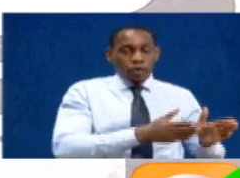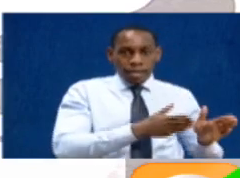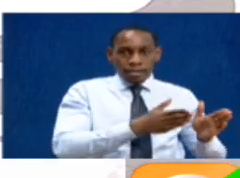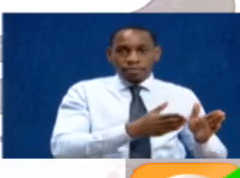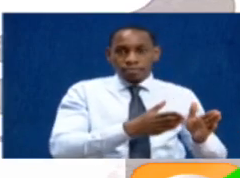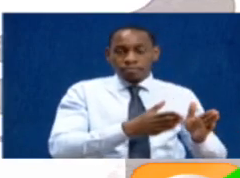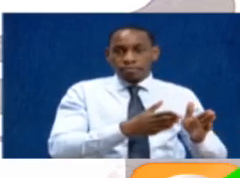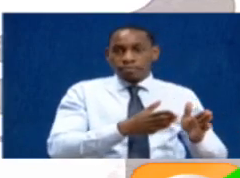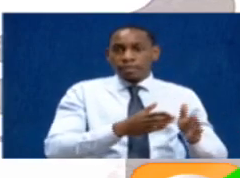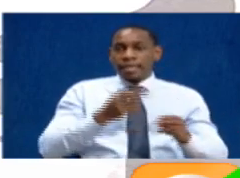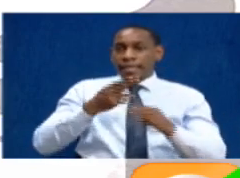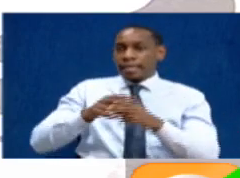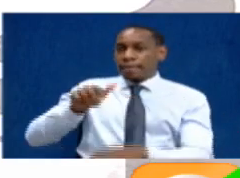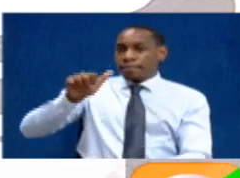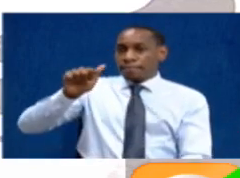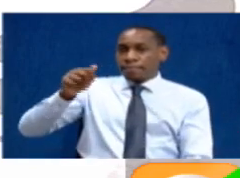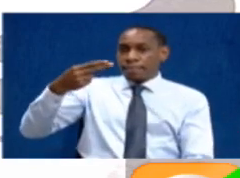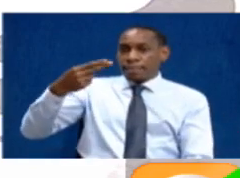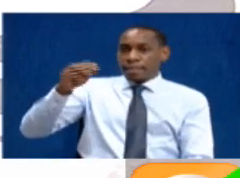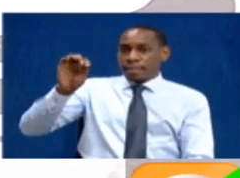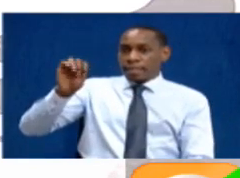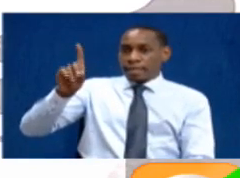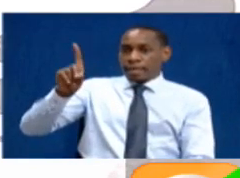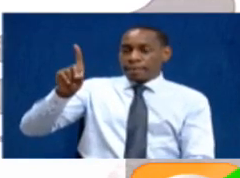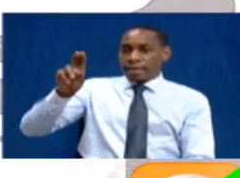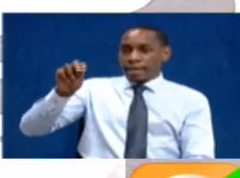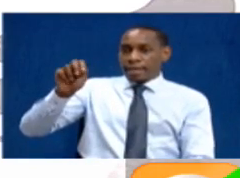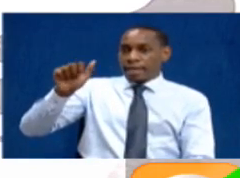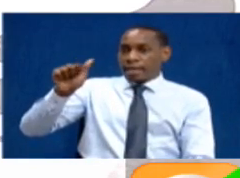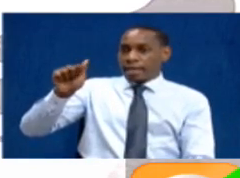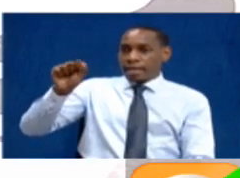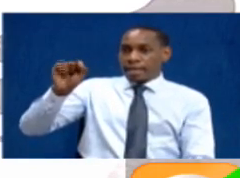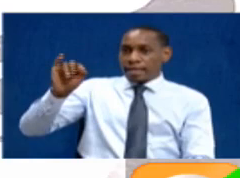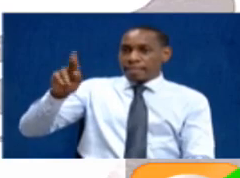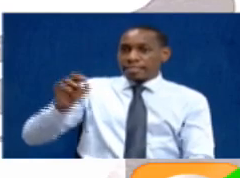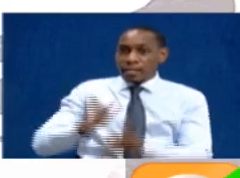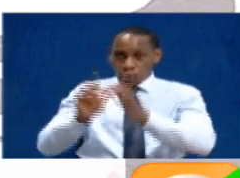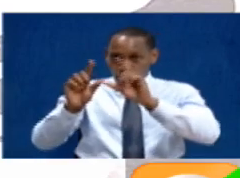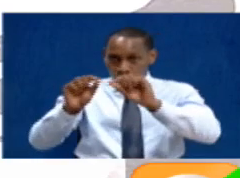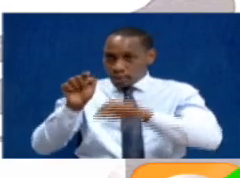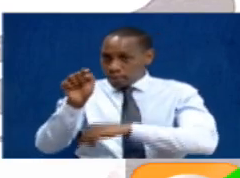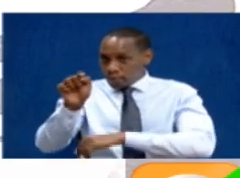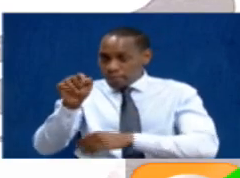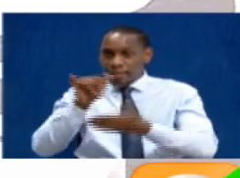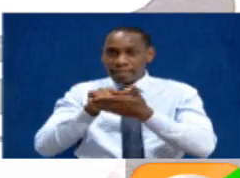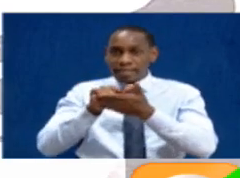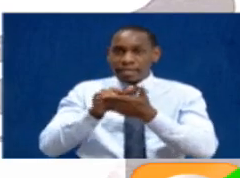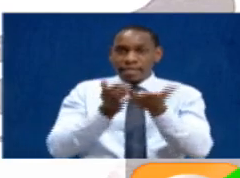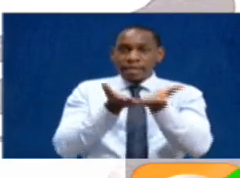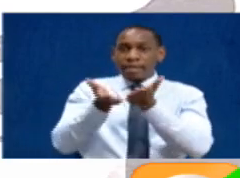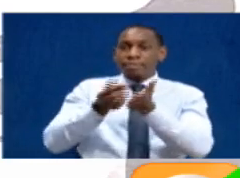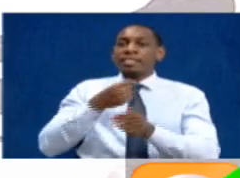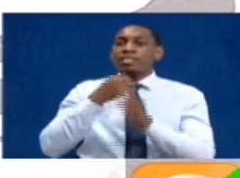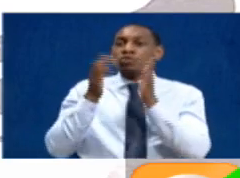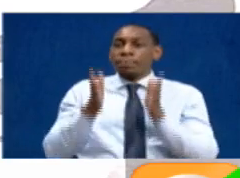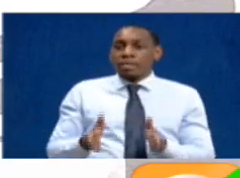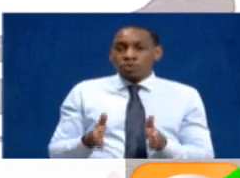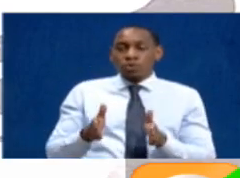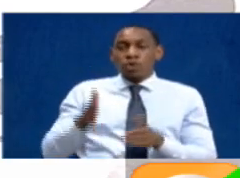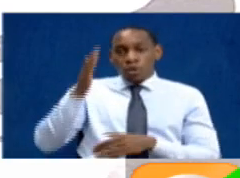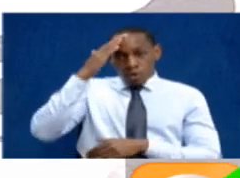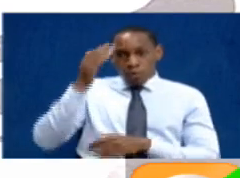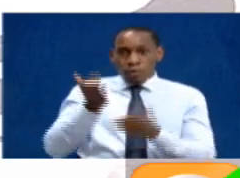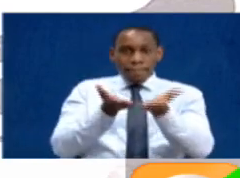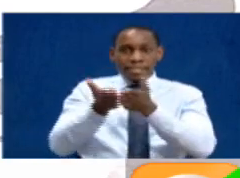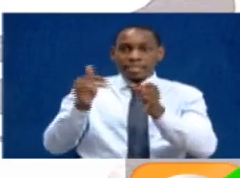Senior Counsel Ahmed Nasir Abdullahi, talking about you as a trade unionist. And I know a